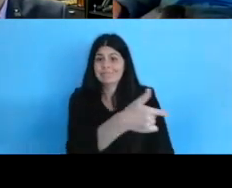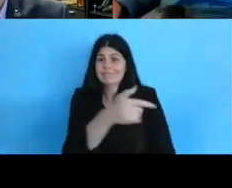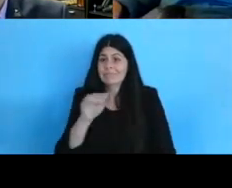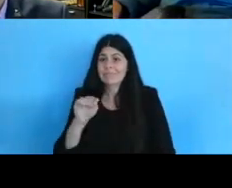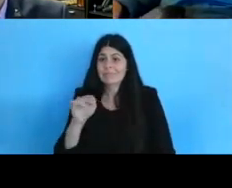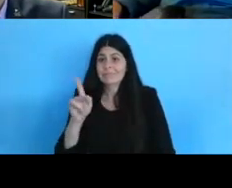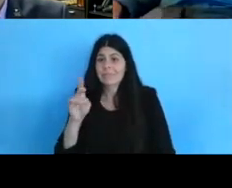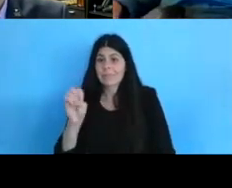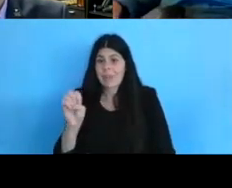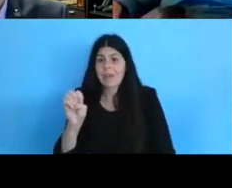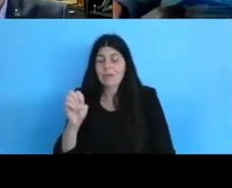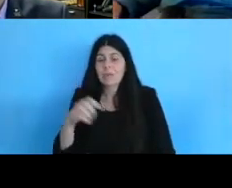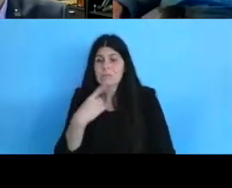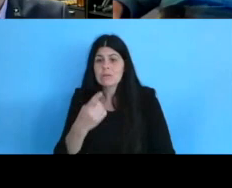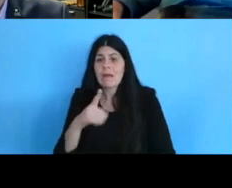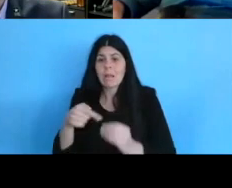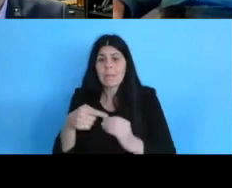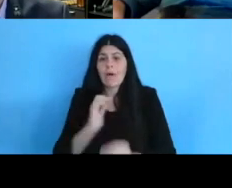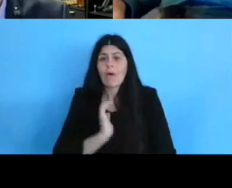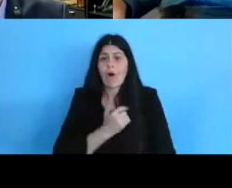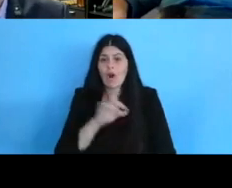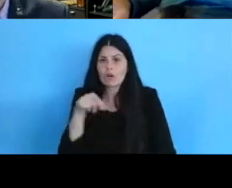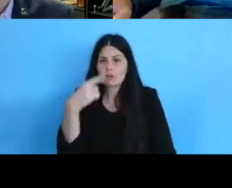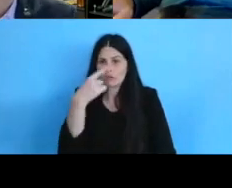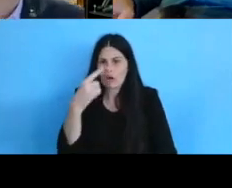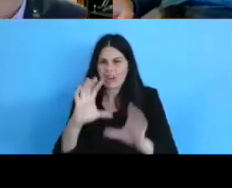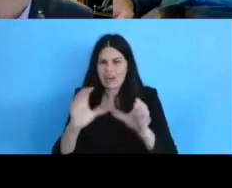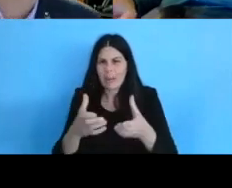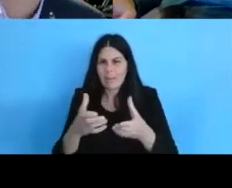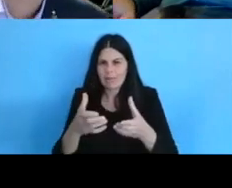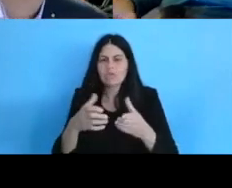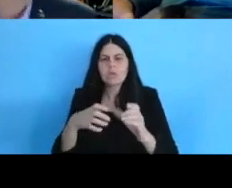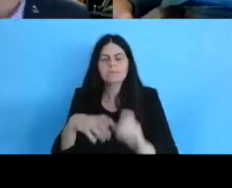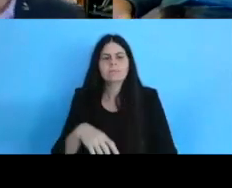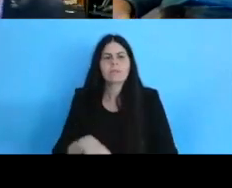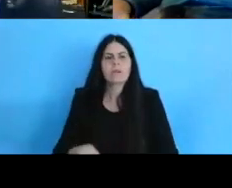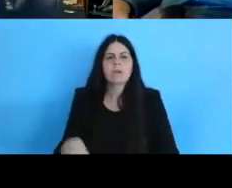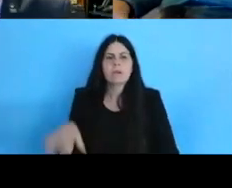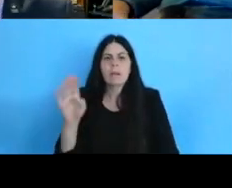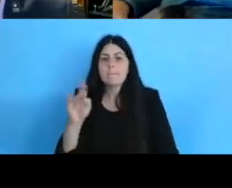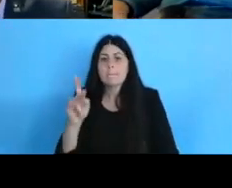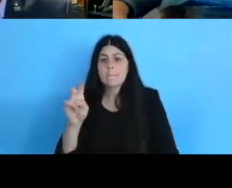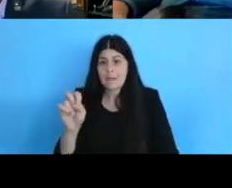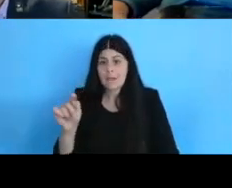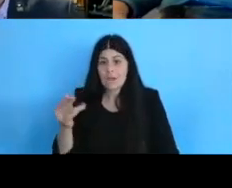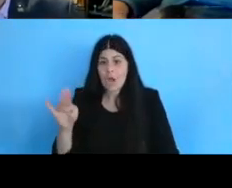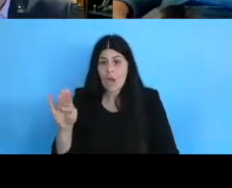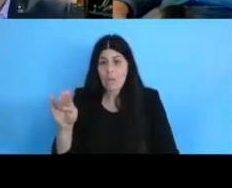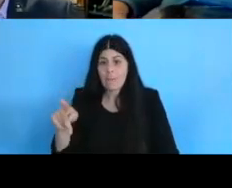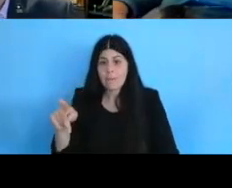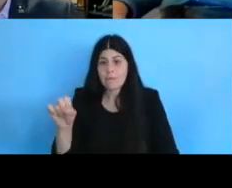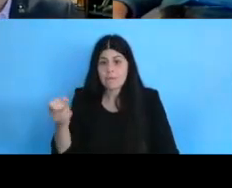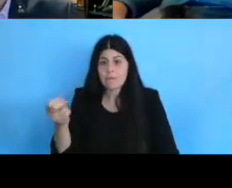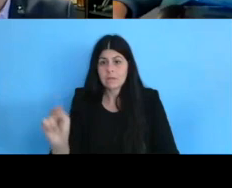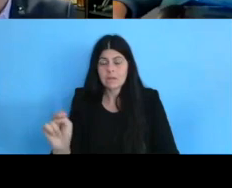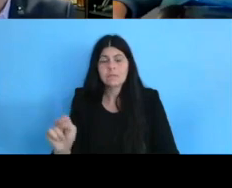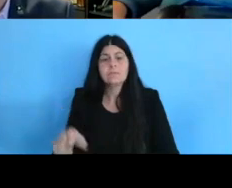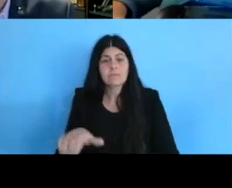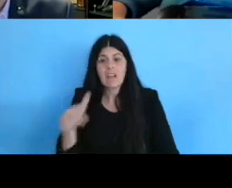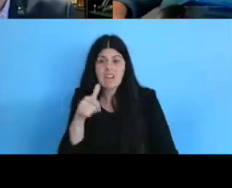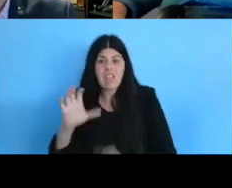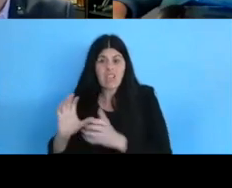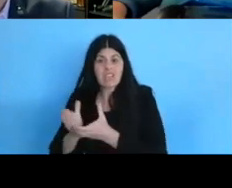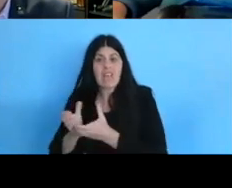our target population. Hello, everybody. Mike Thompson. So a lot of times another category of disabilities